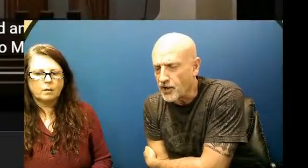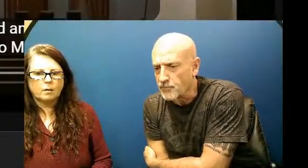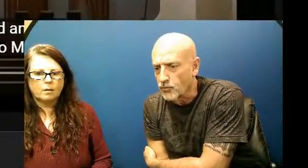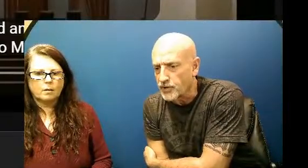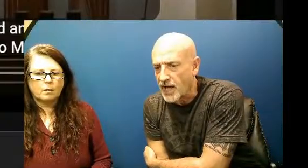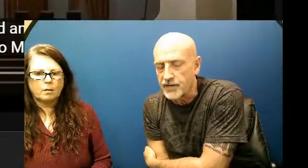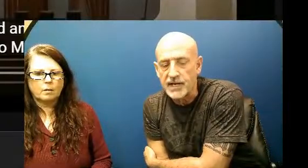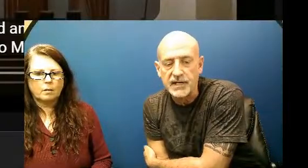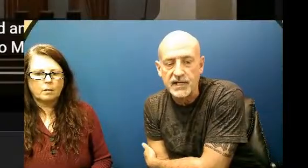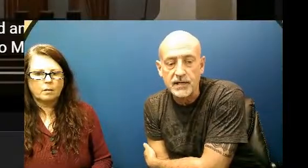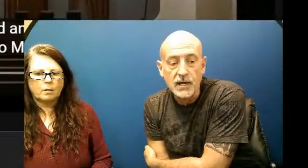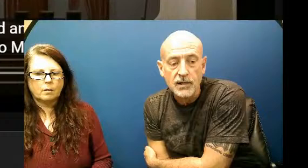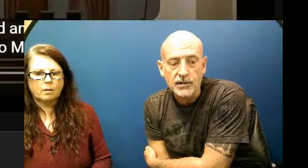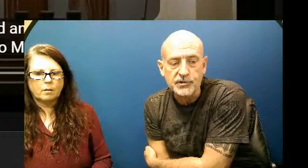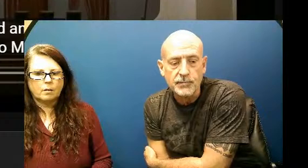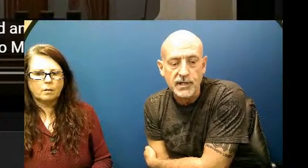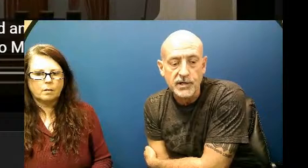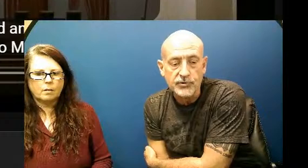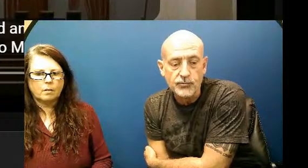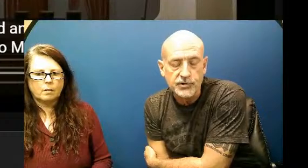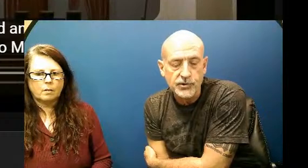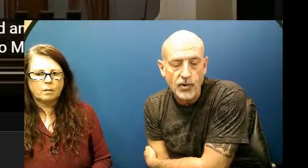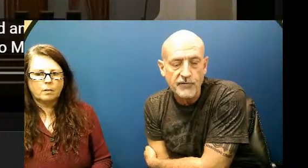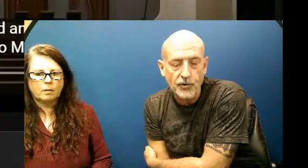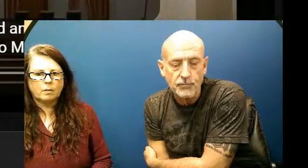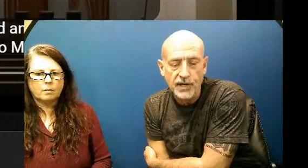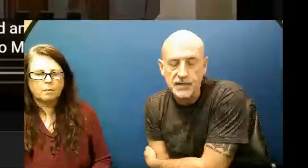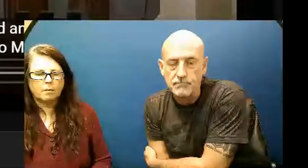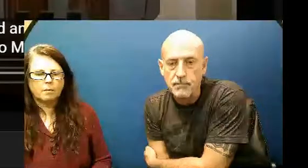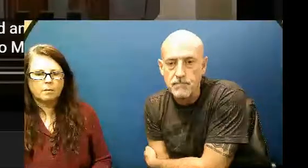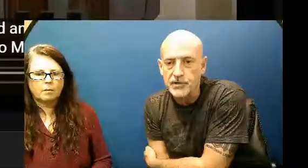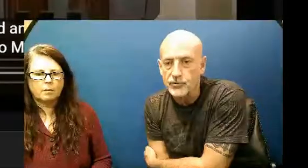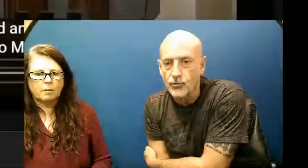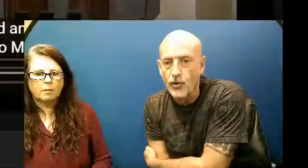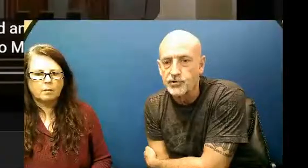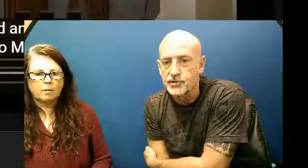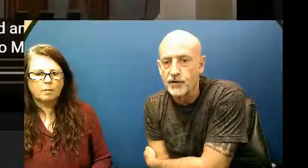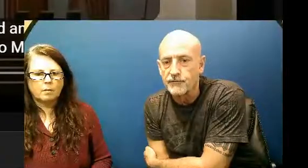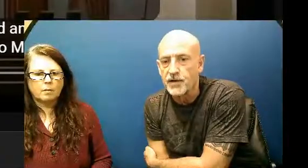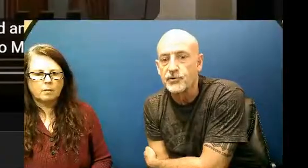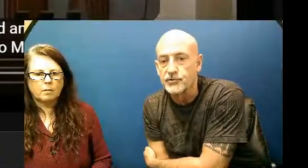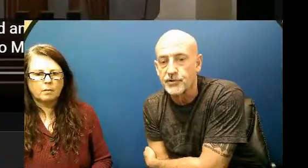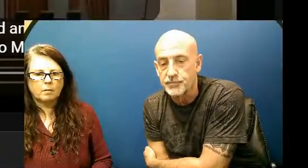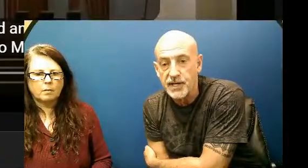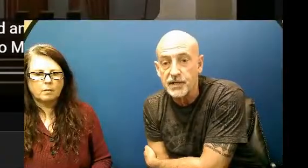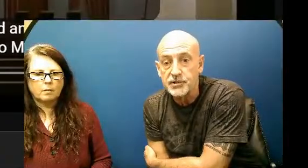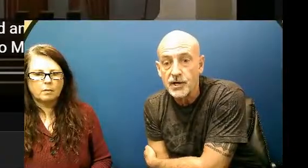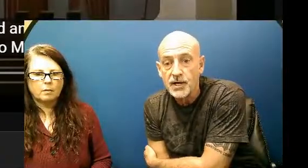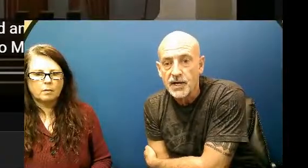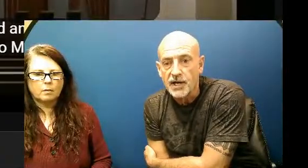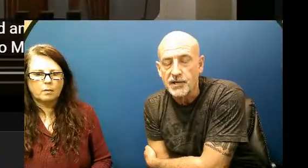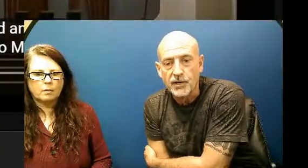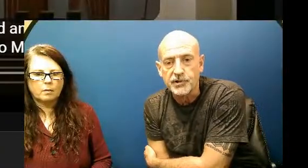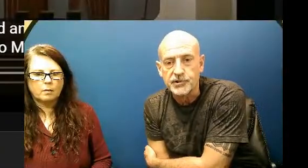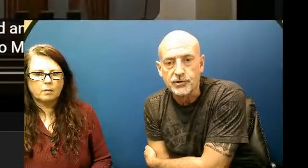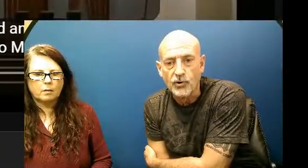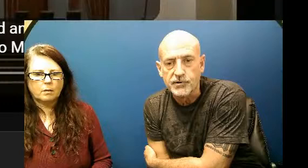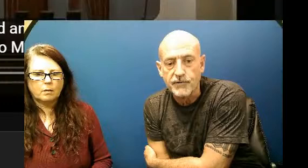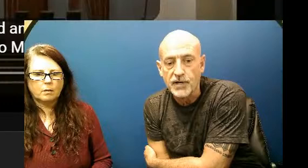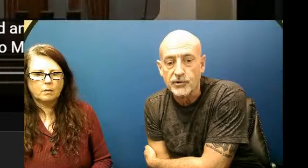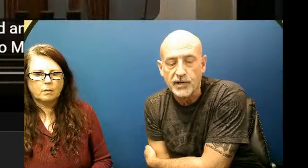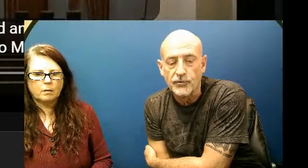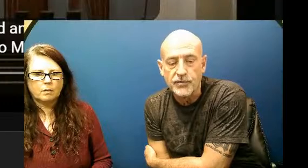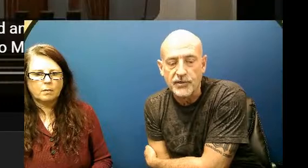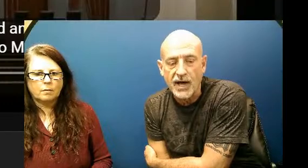think the government would have any legitimate interest whatsoever in picking best or worst offenders of speech and then punishing the